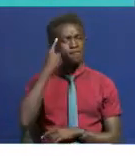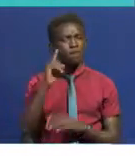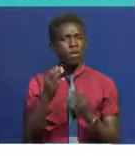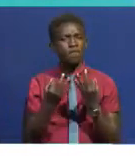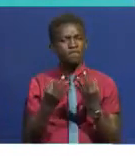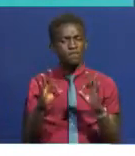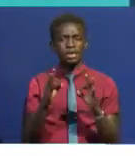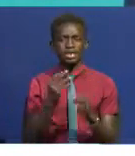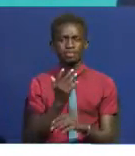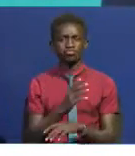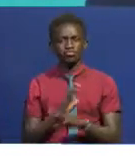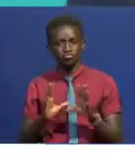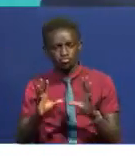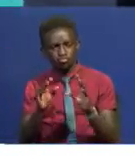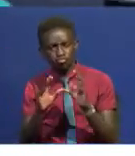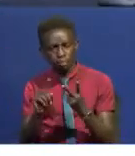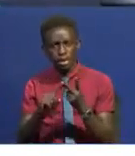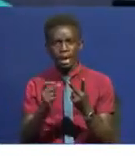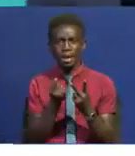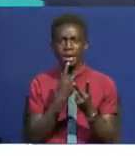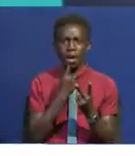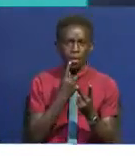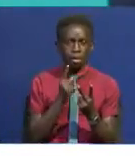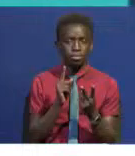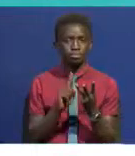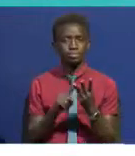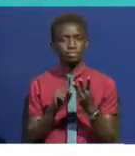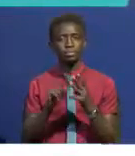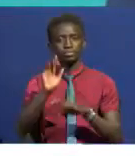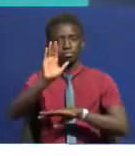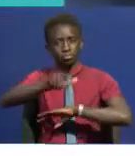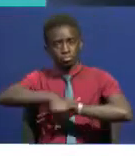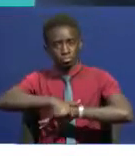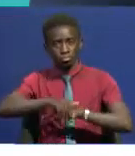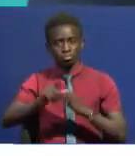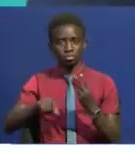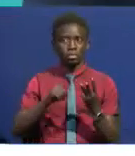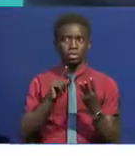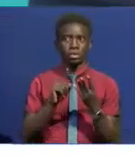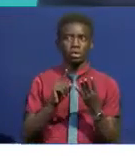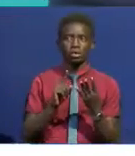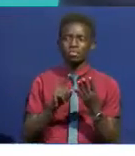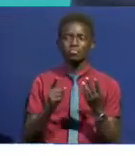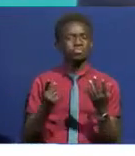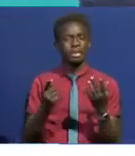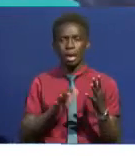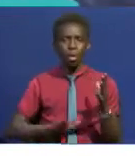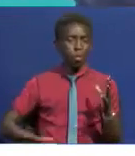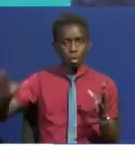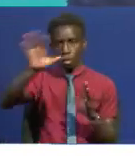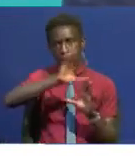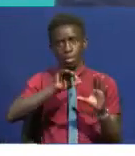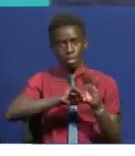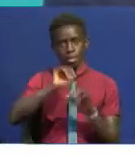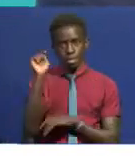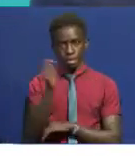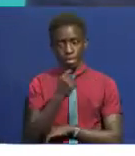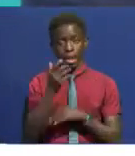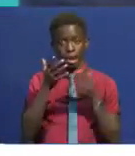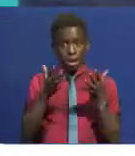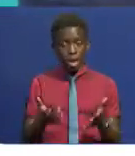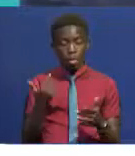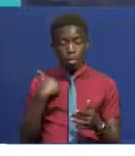drugs, and for free incontinency things like diaper or bowel management across the country. And we are riding on the existing